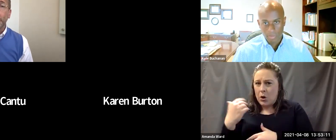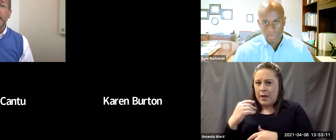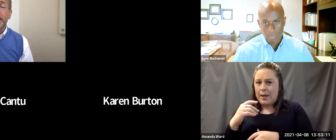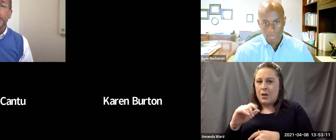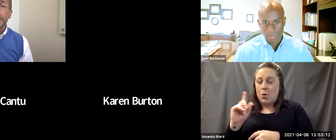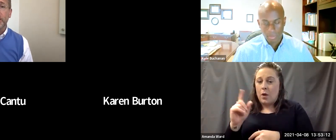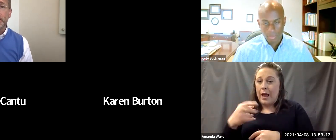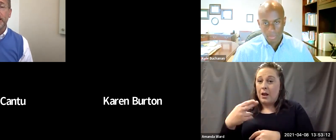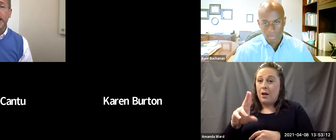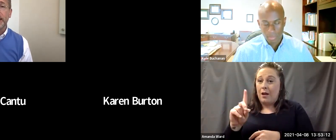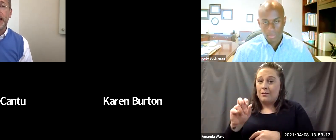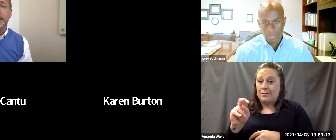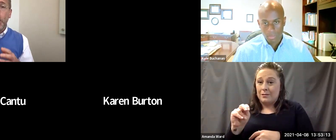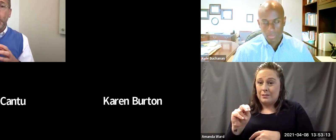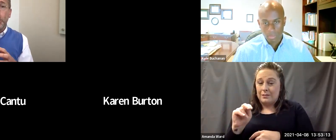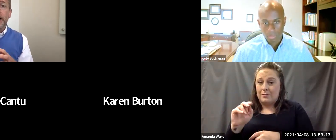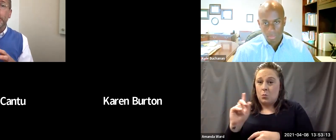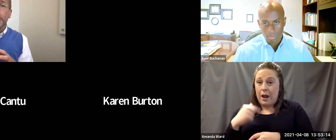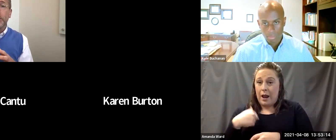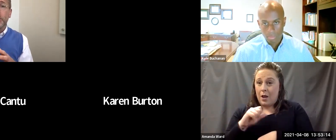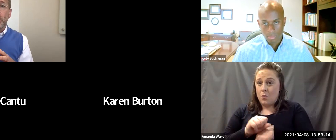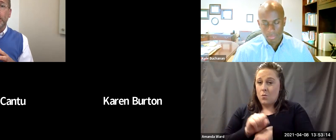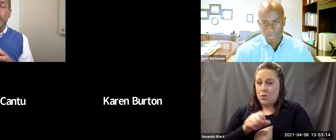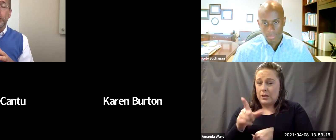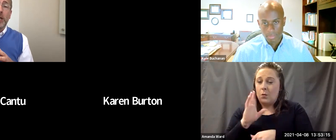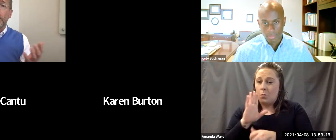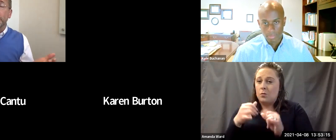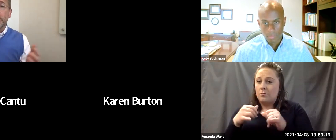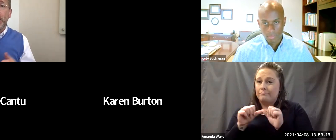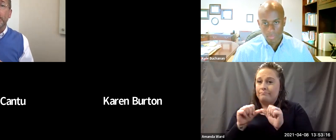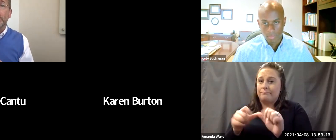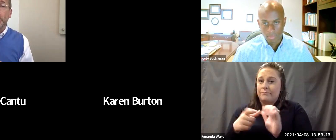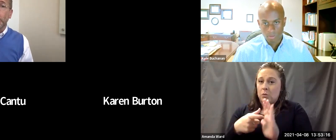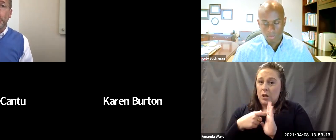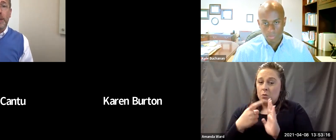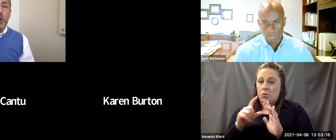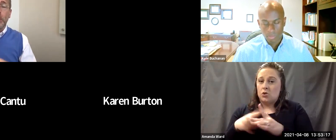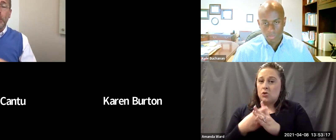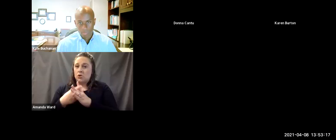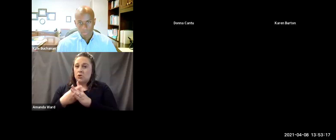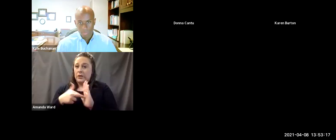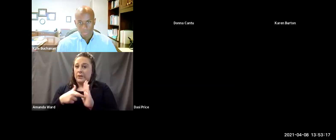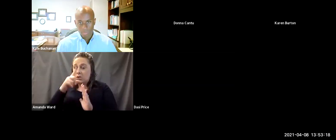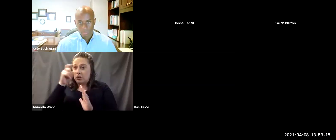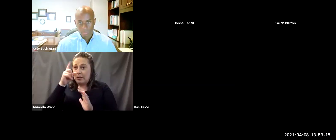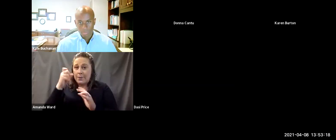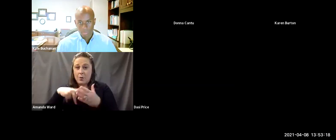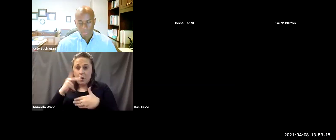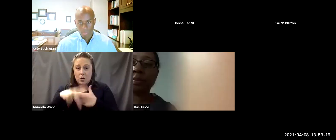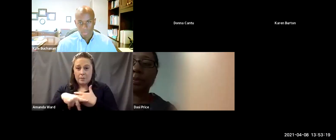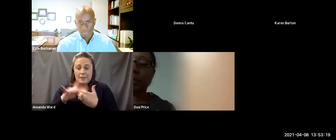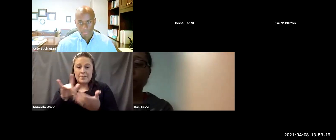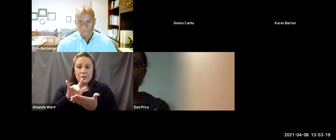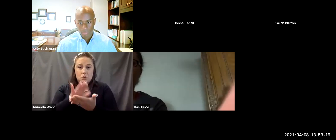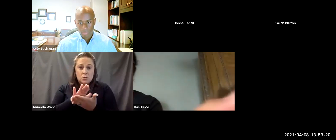I work, we'll continue the mask mandate. And we're getting ready to start registration for our summer programs, our middle school and high school camps,